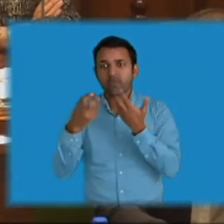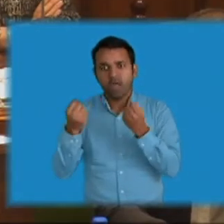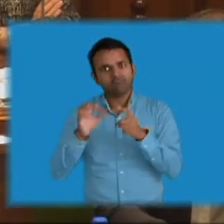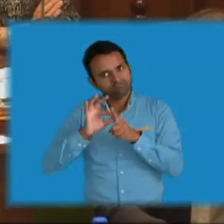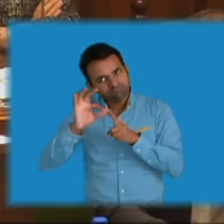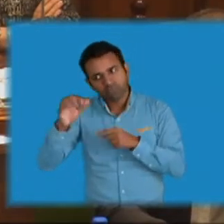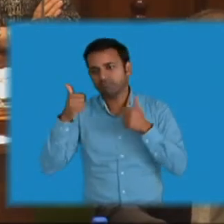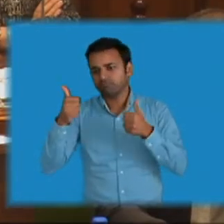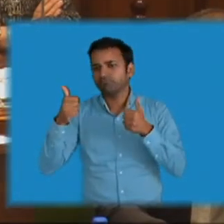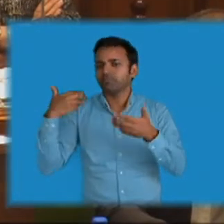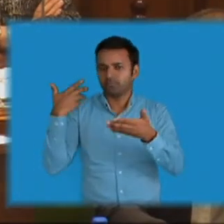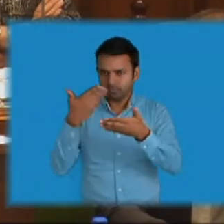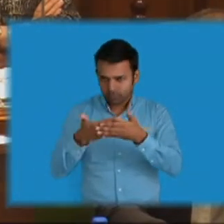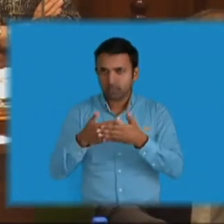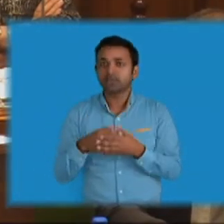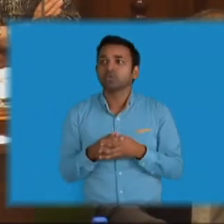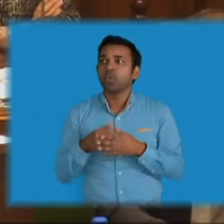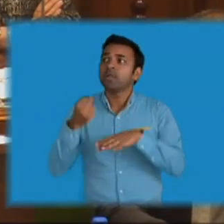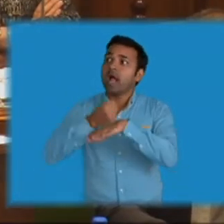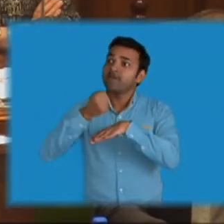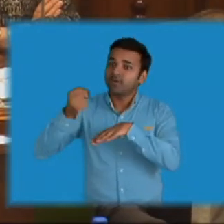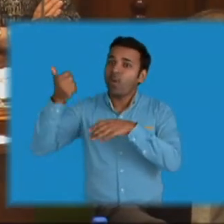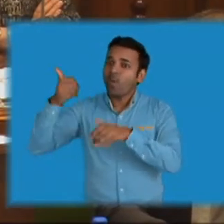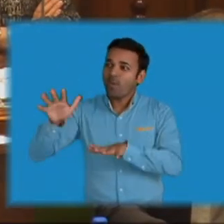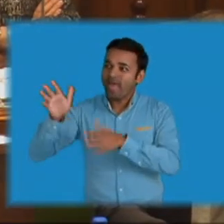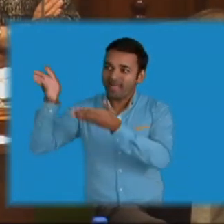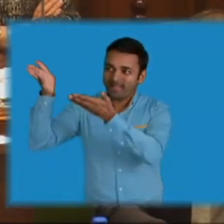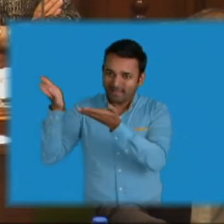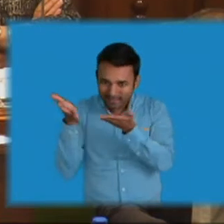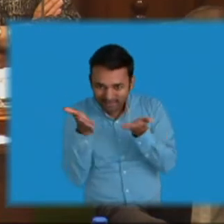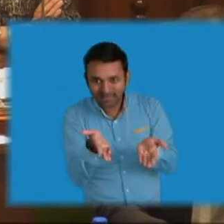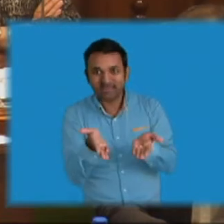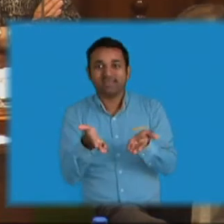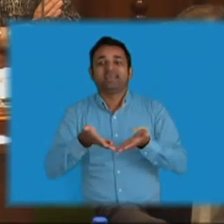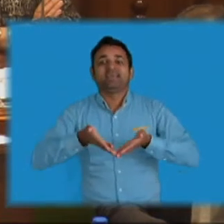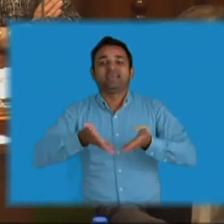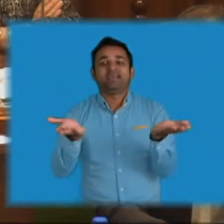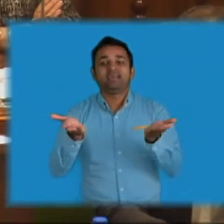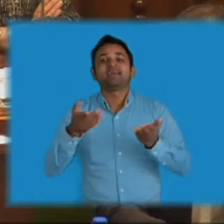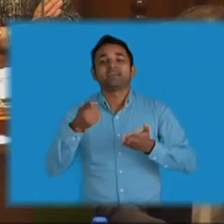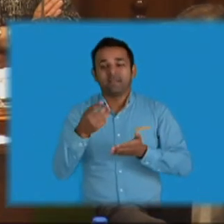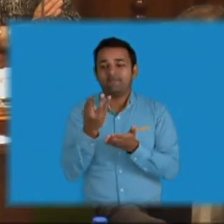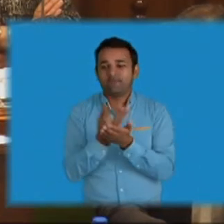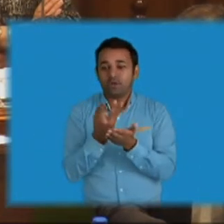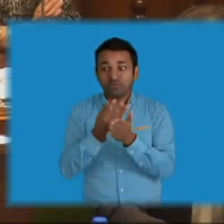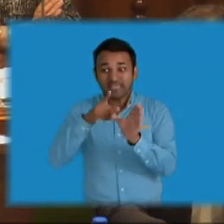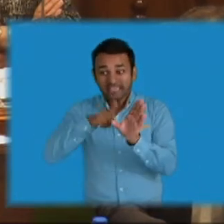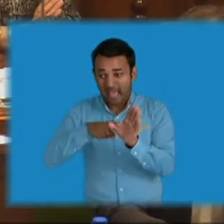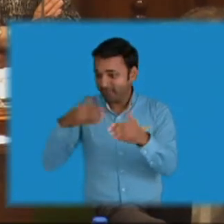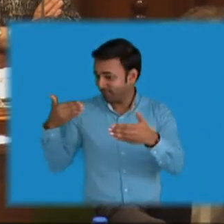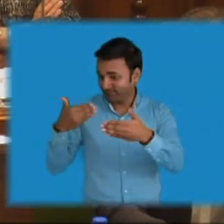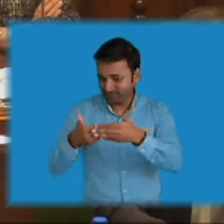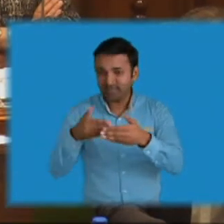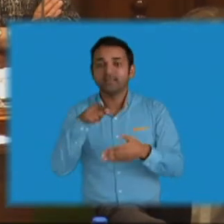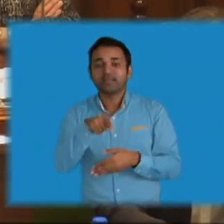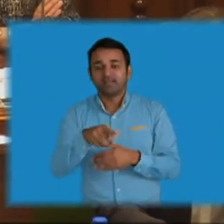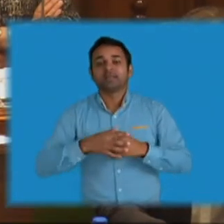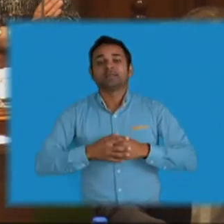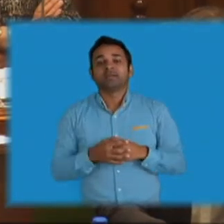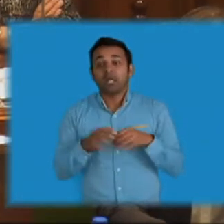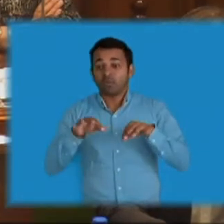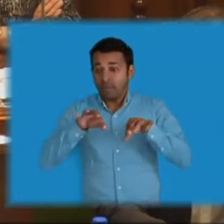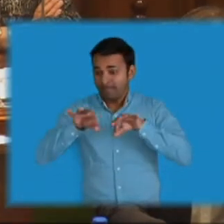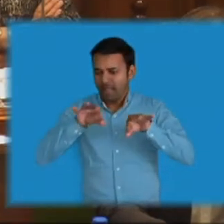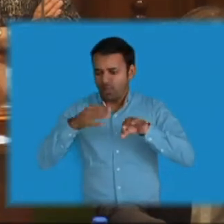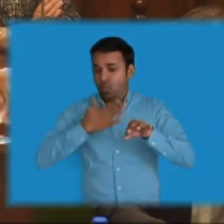mechanism during this current financial year, and this is projected to increase basing from the amount of land